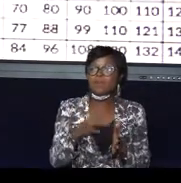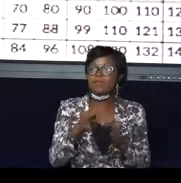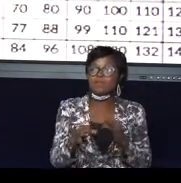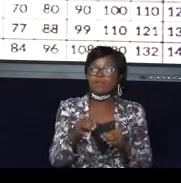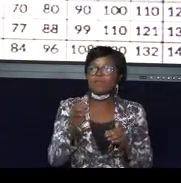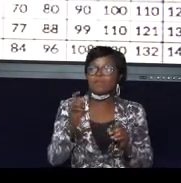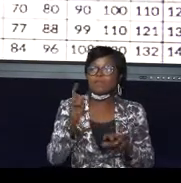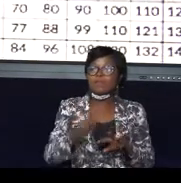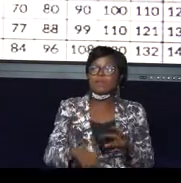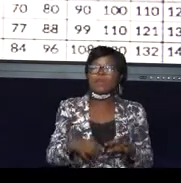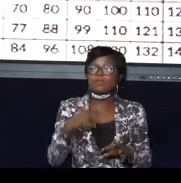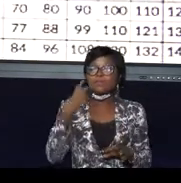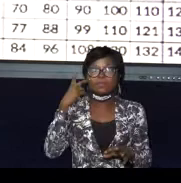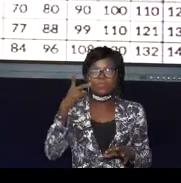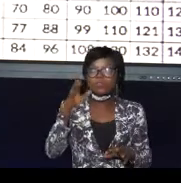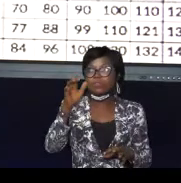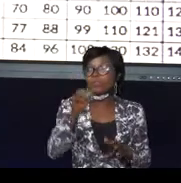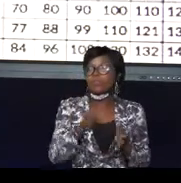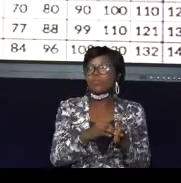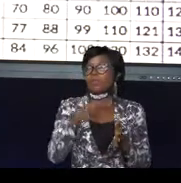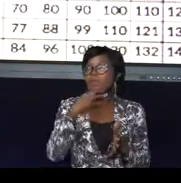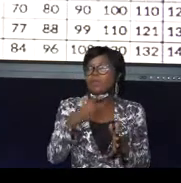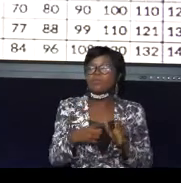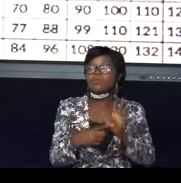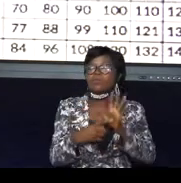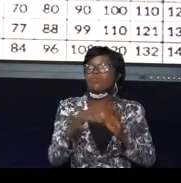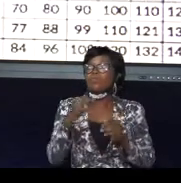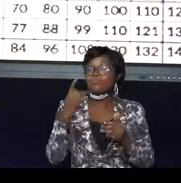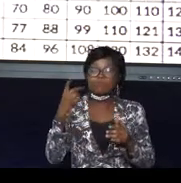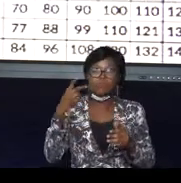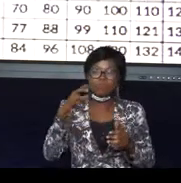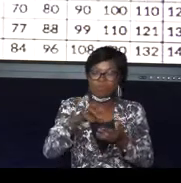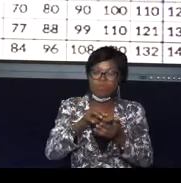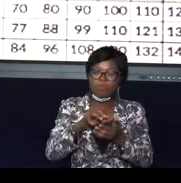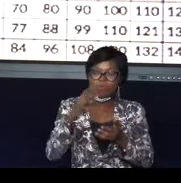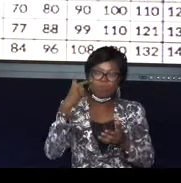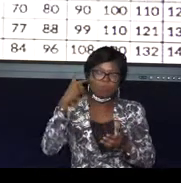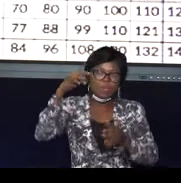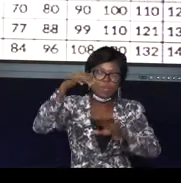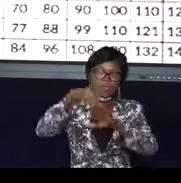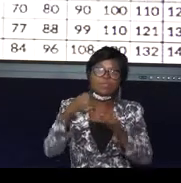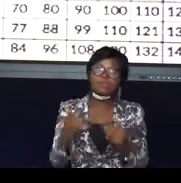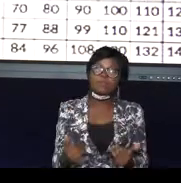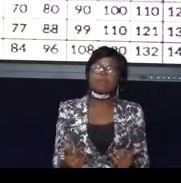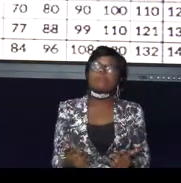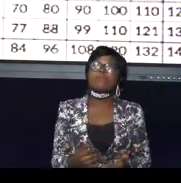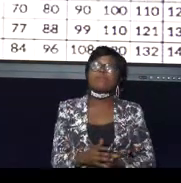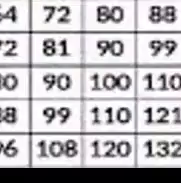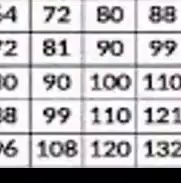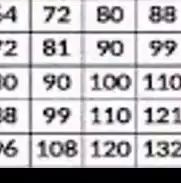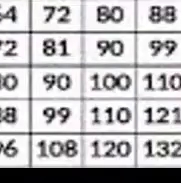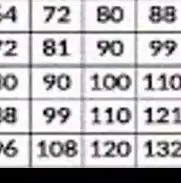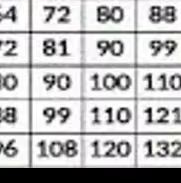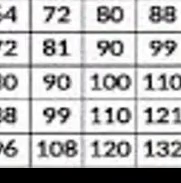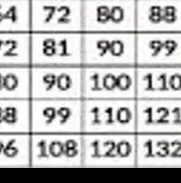cannot find yours. So just check out the lines that have 30 and 36. The factors are on top. Begin.